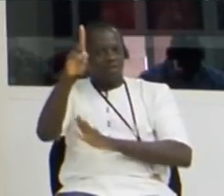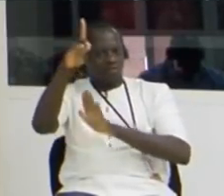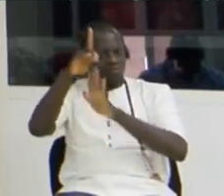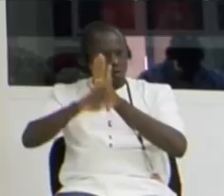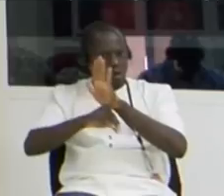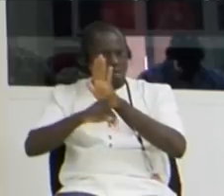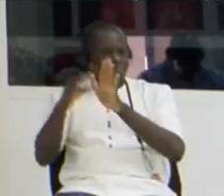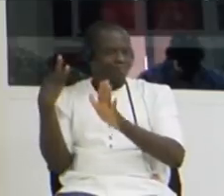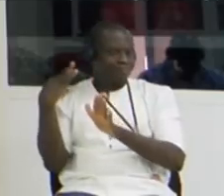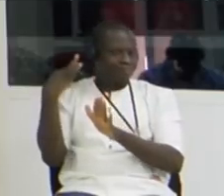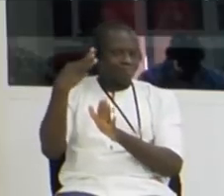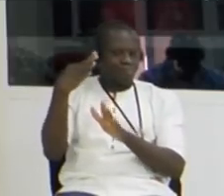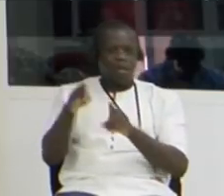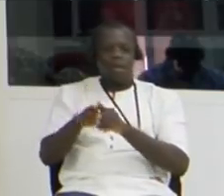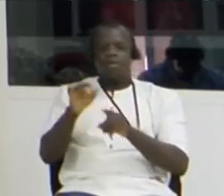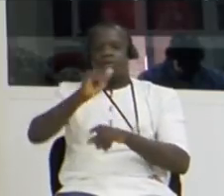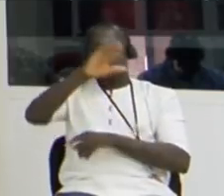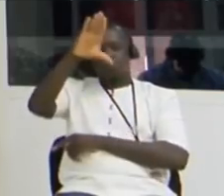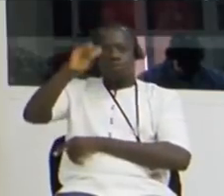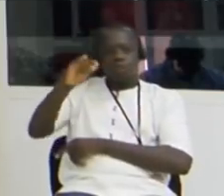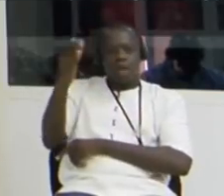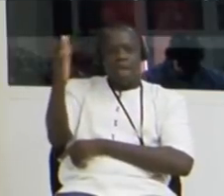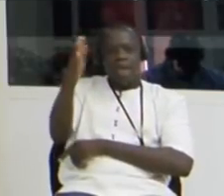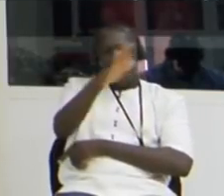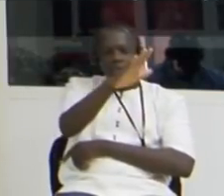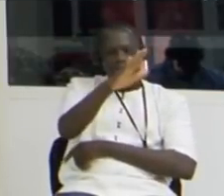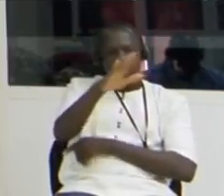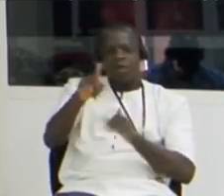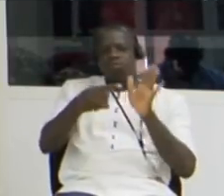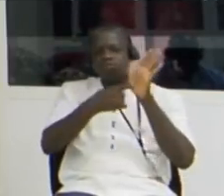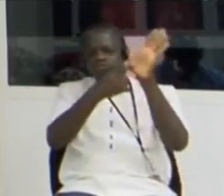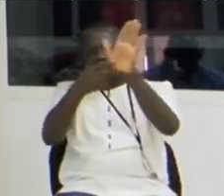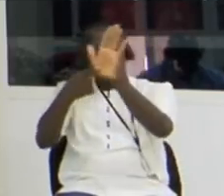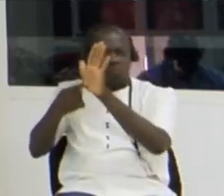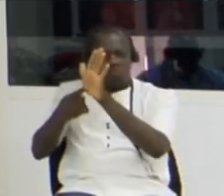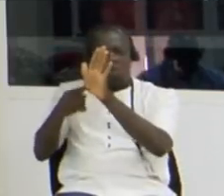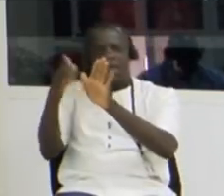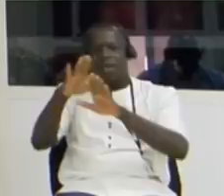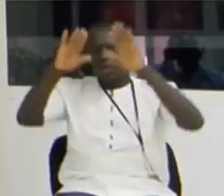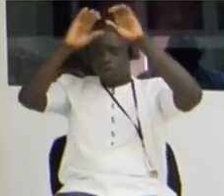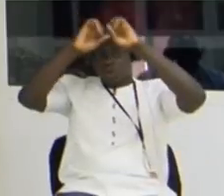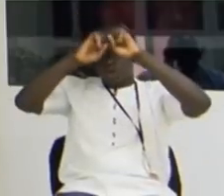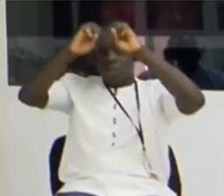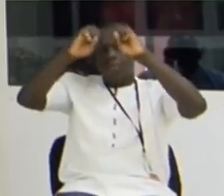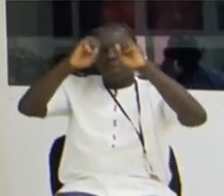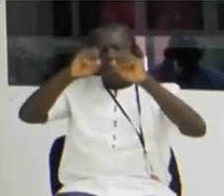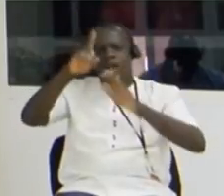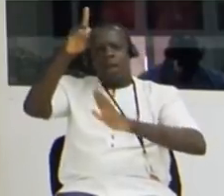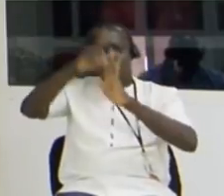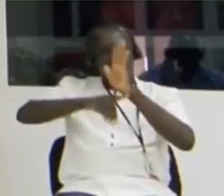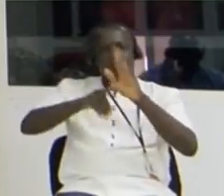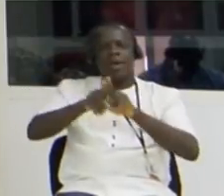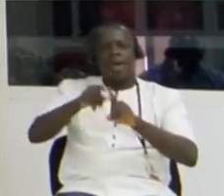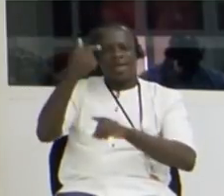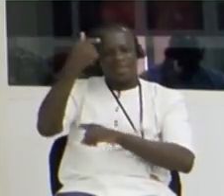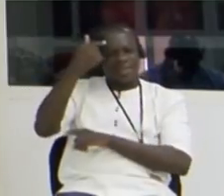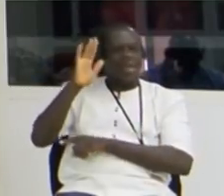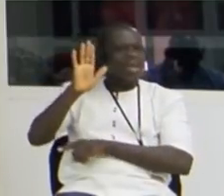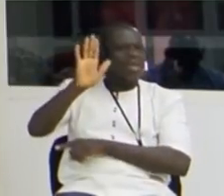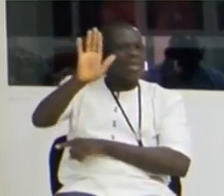subsequently, did they perform any role in any of these official functions? I think it was in the latter